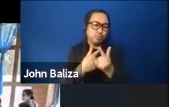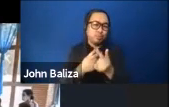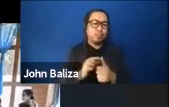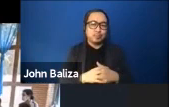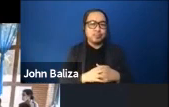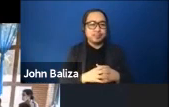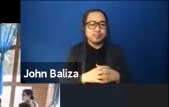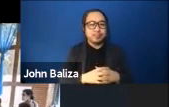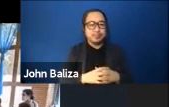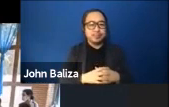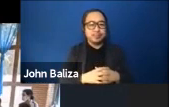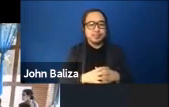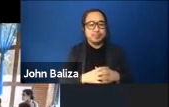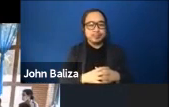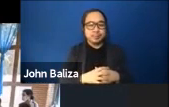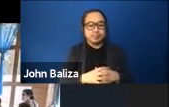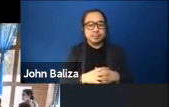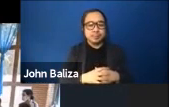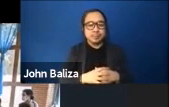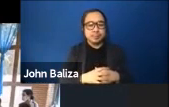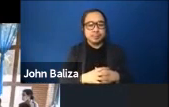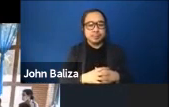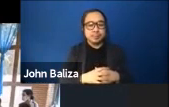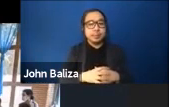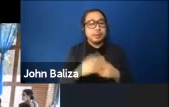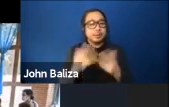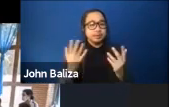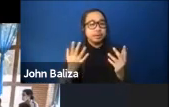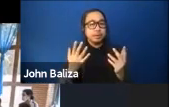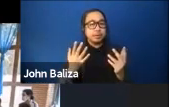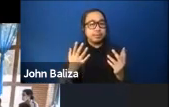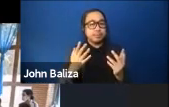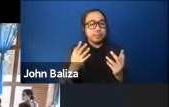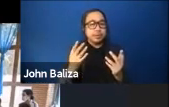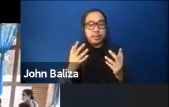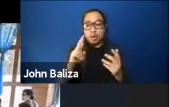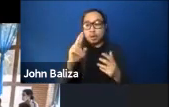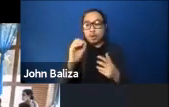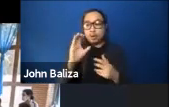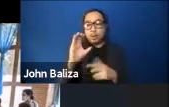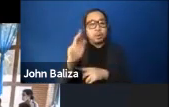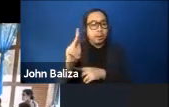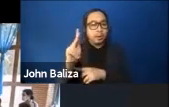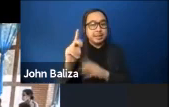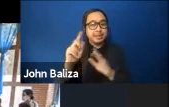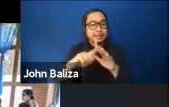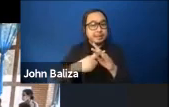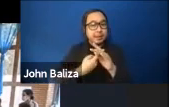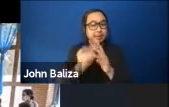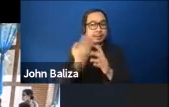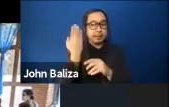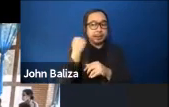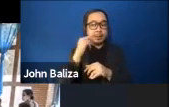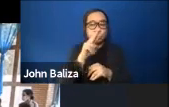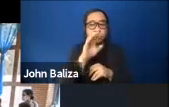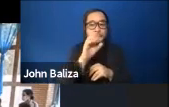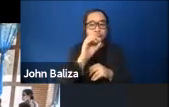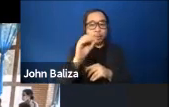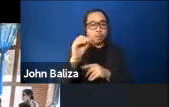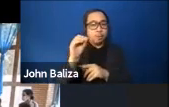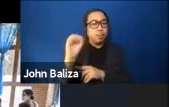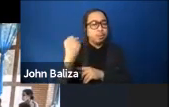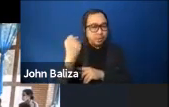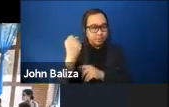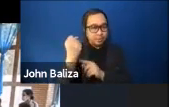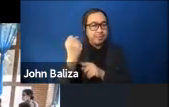Coming to RHAC's work in this context, we just started in the early 20s. Which when